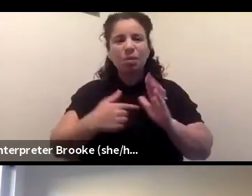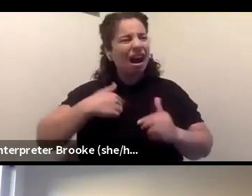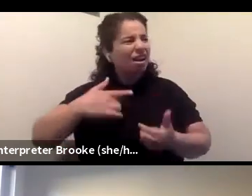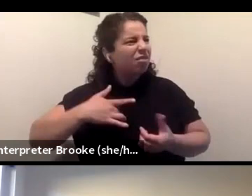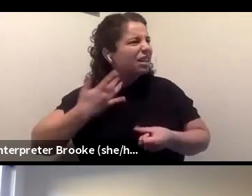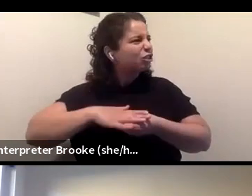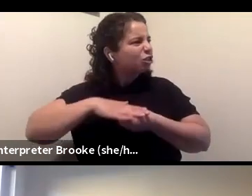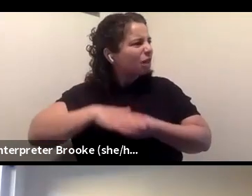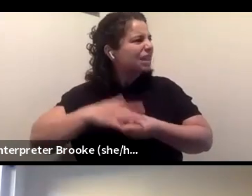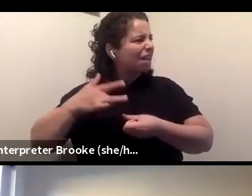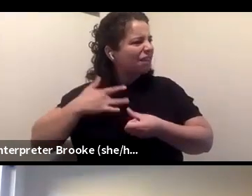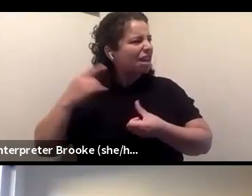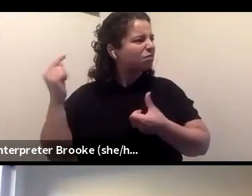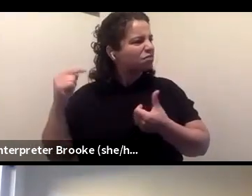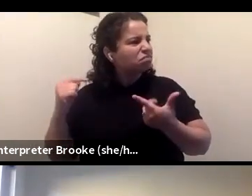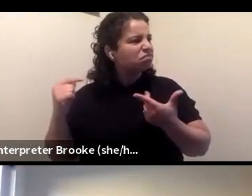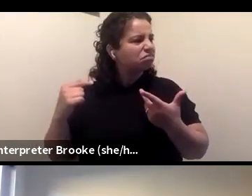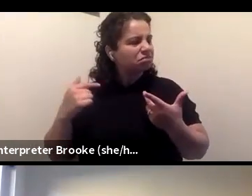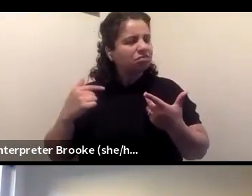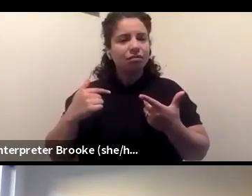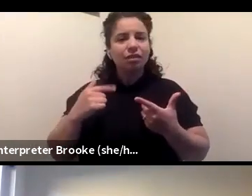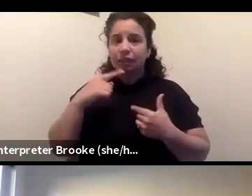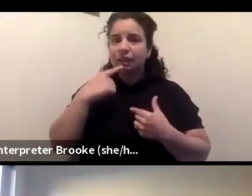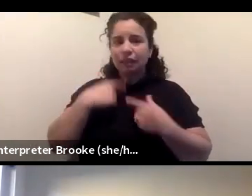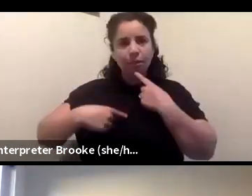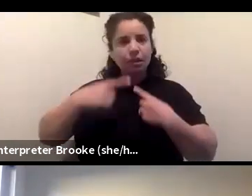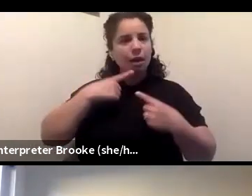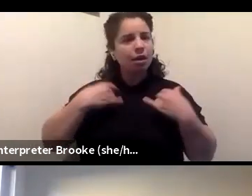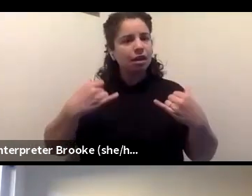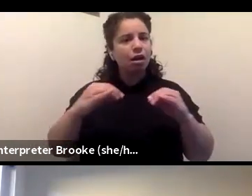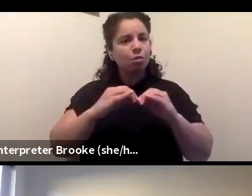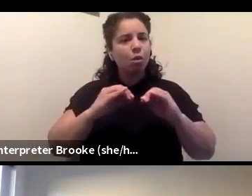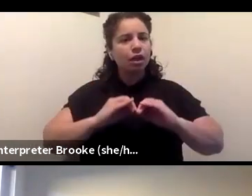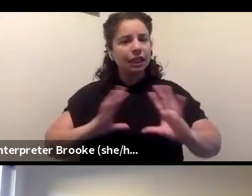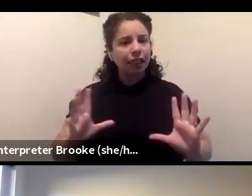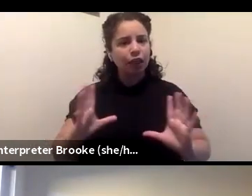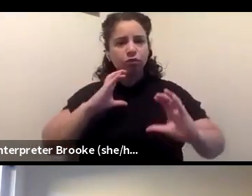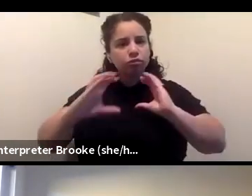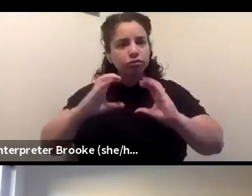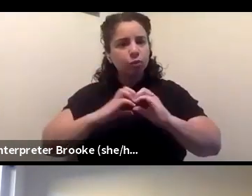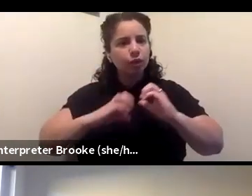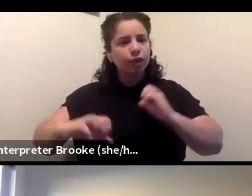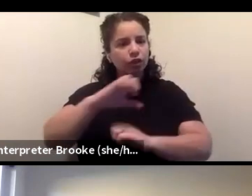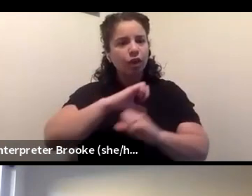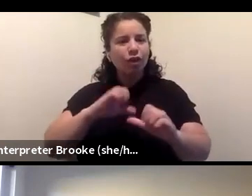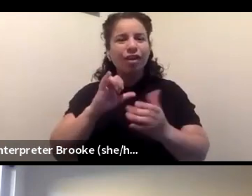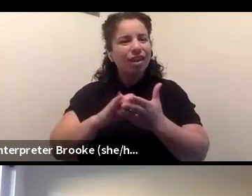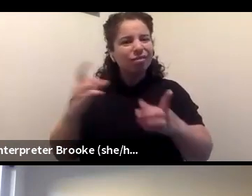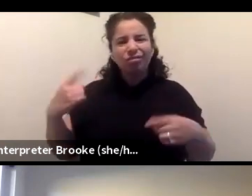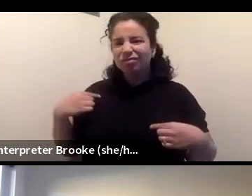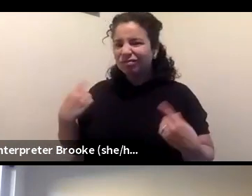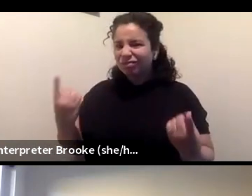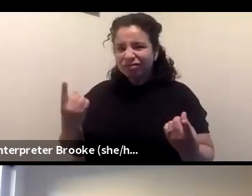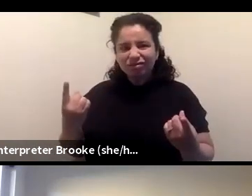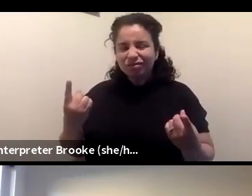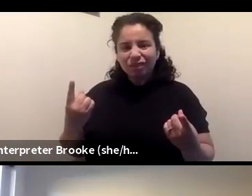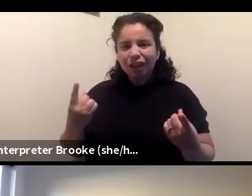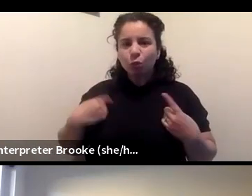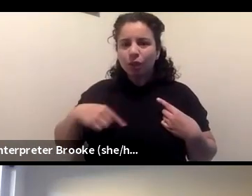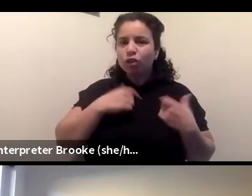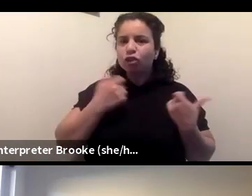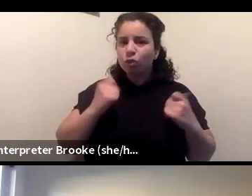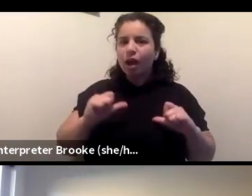way. That's usually what we try to do when we're holding like accessible